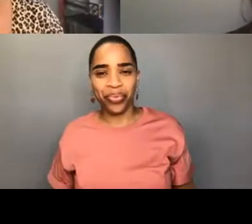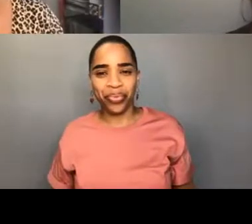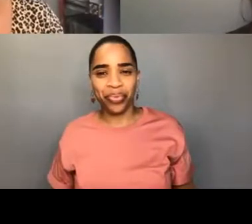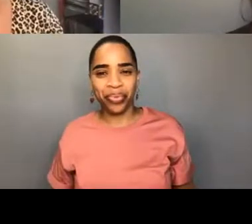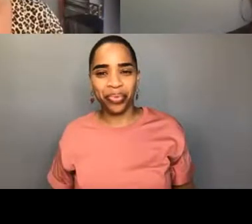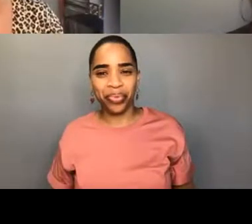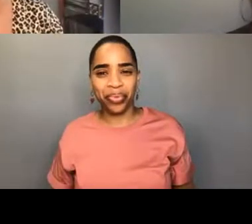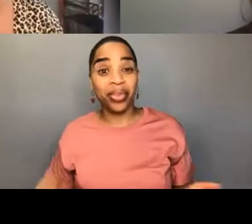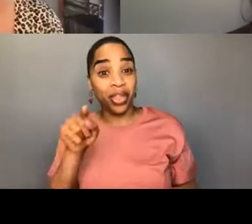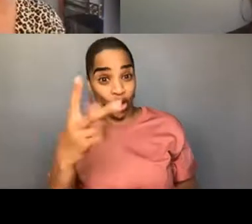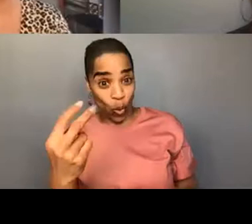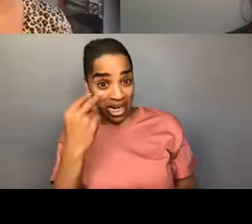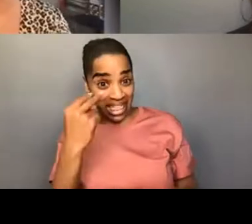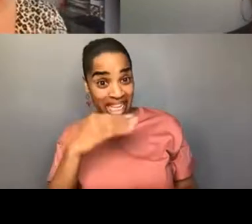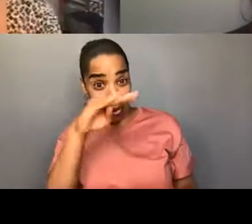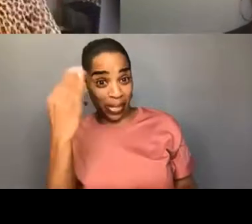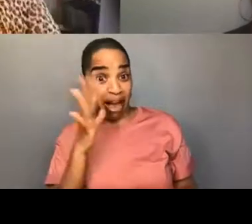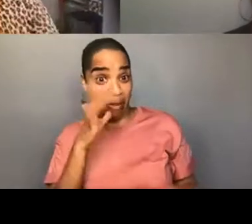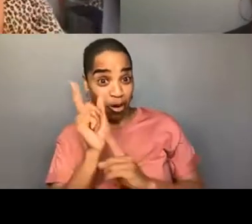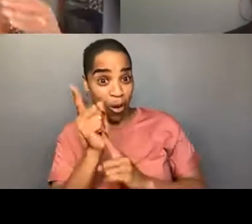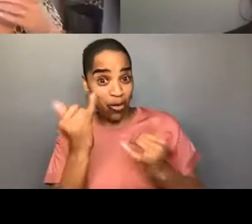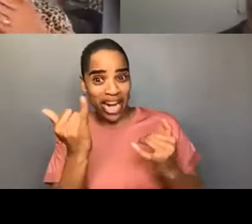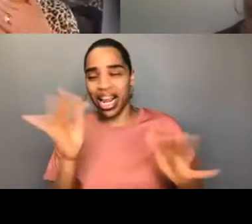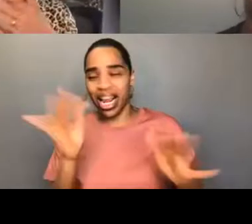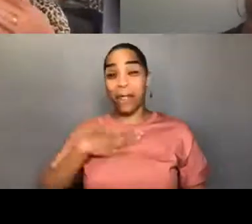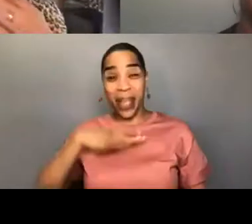Y'all about to see a Black mother moment on this thing right now. Oh my God.